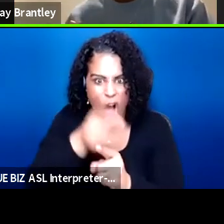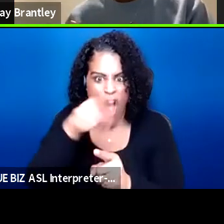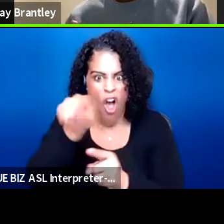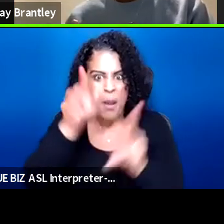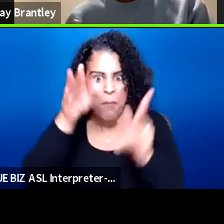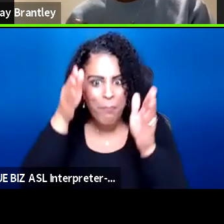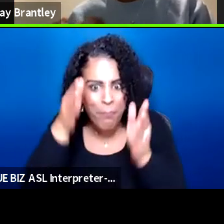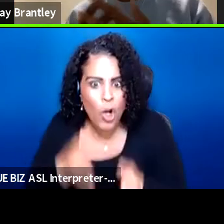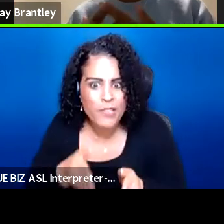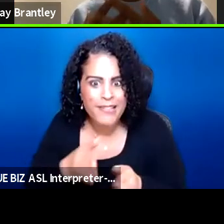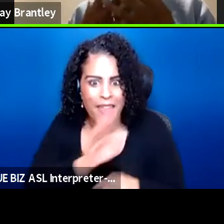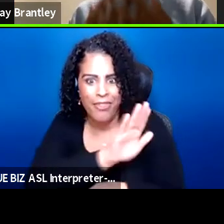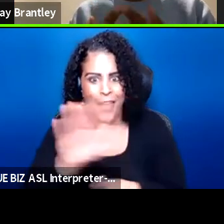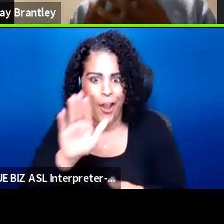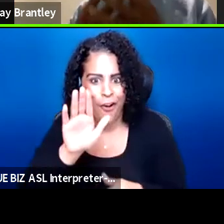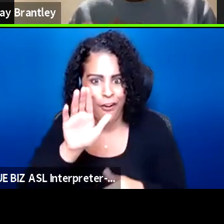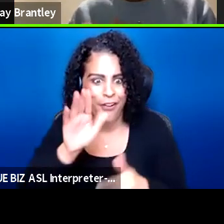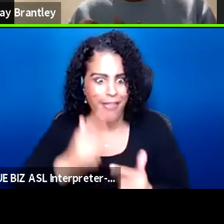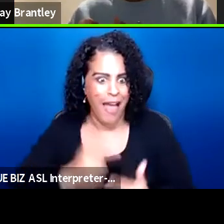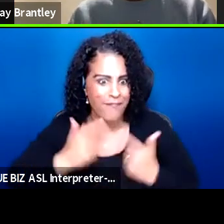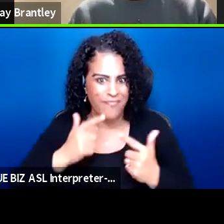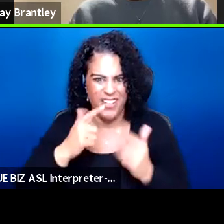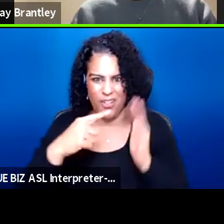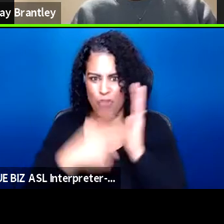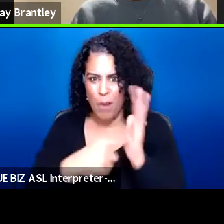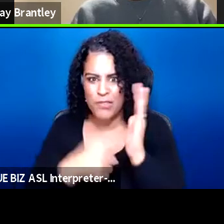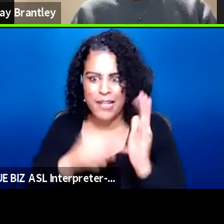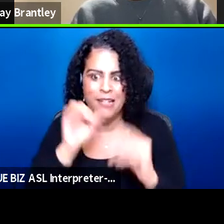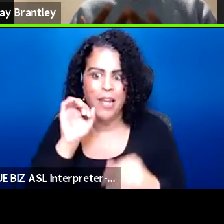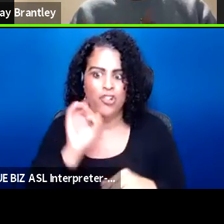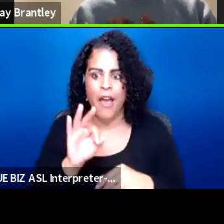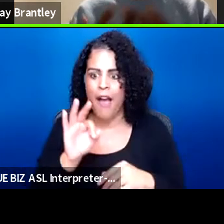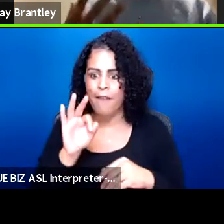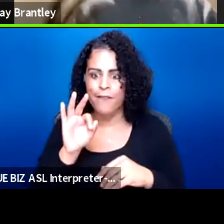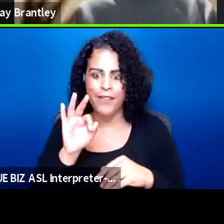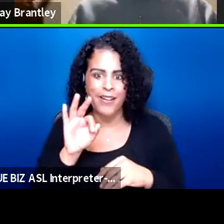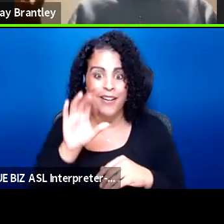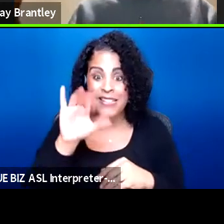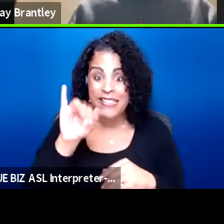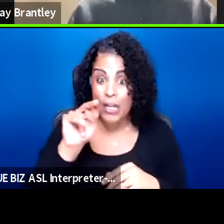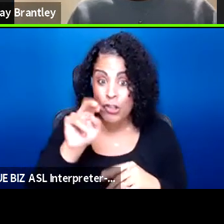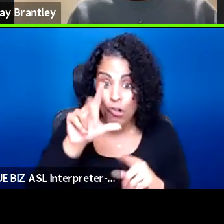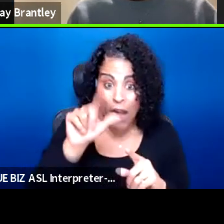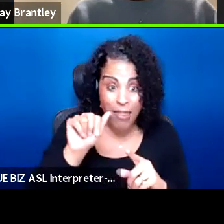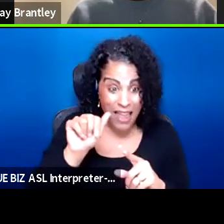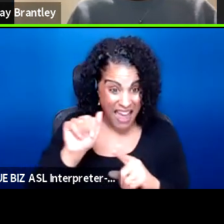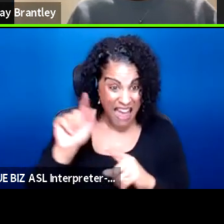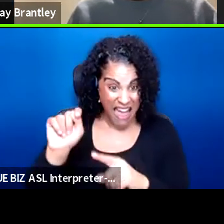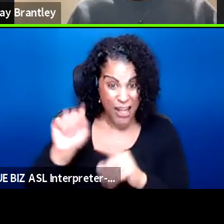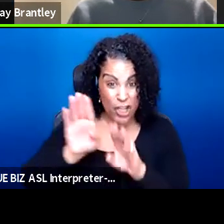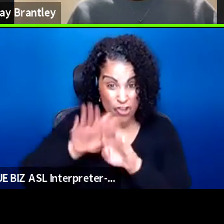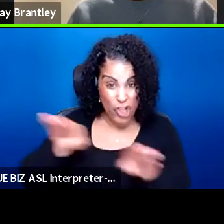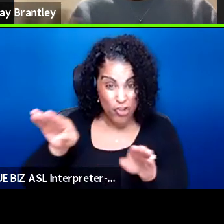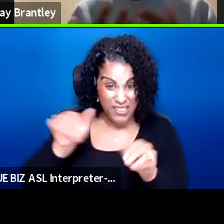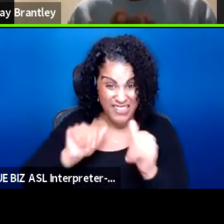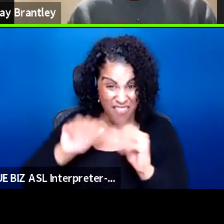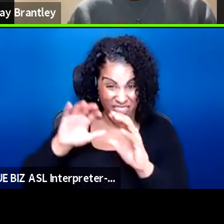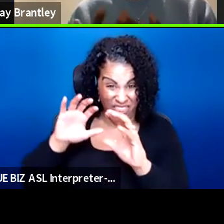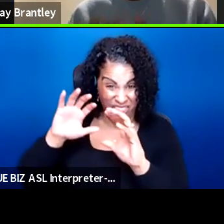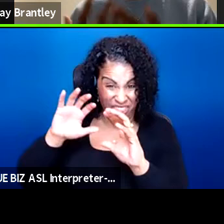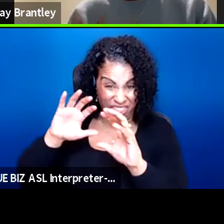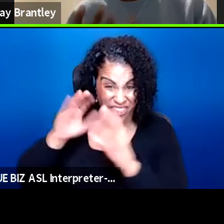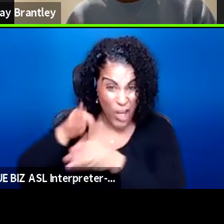life. You know, just the representation of Cinderella at Children's Theater, right? Seeing a